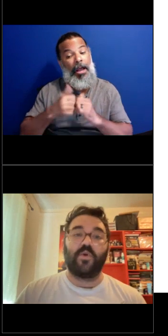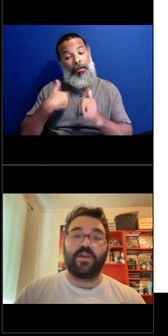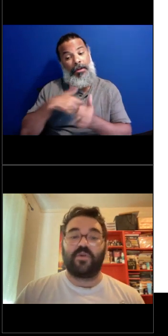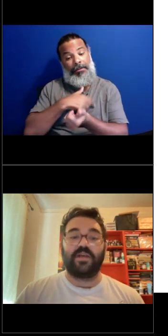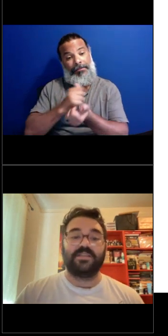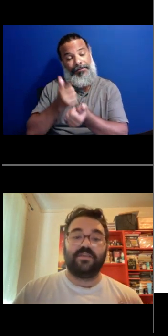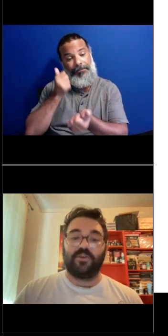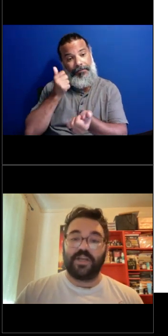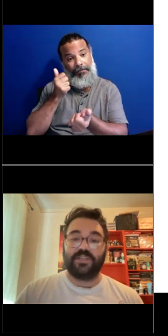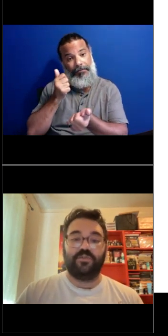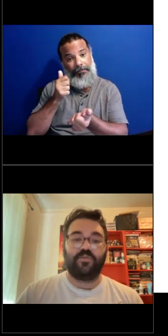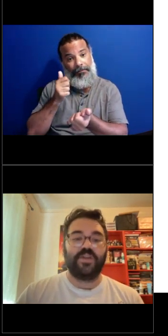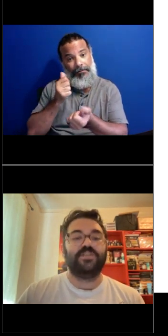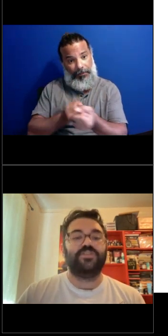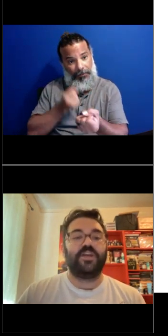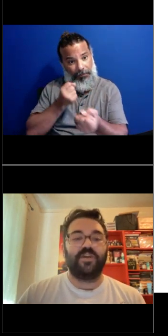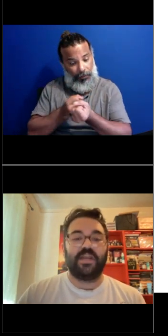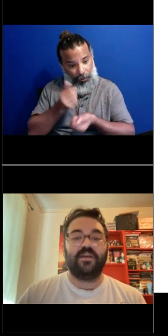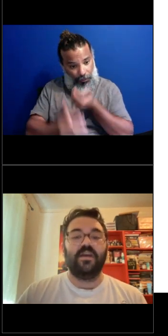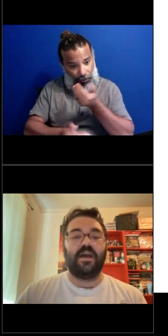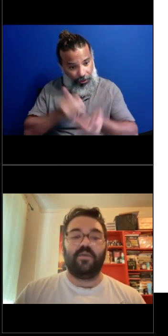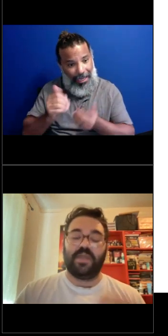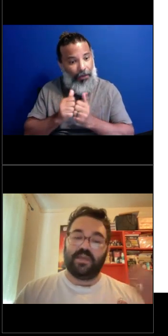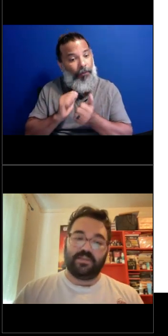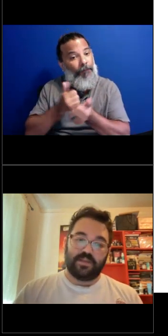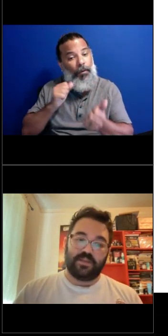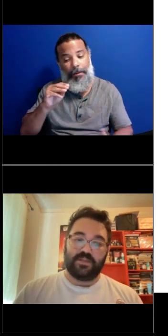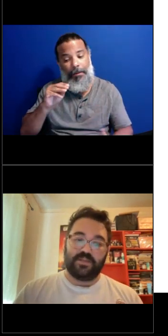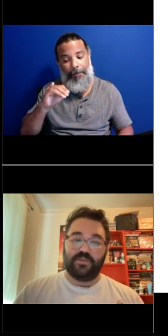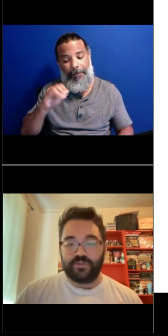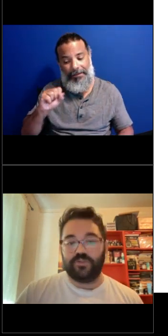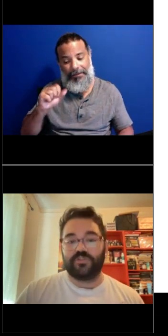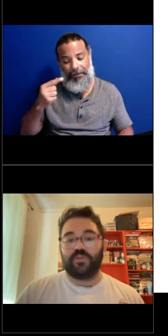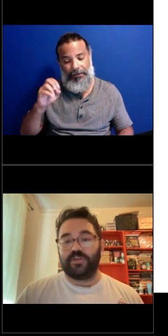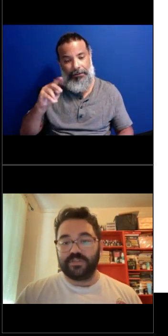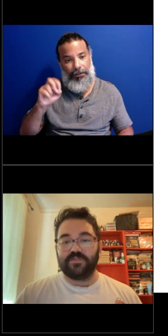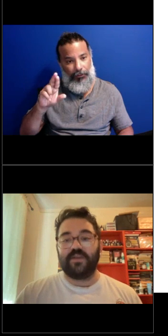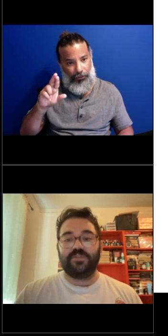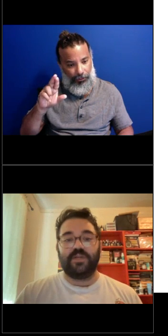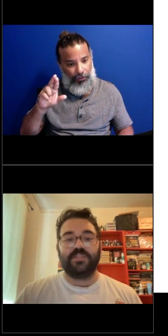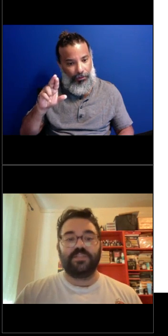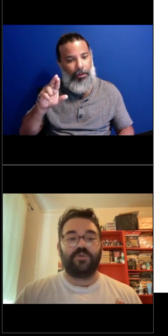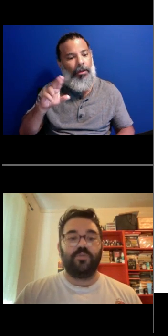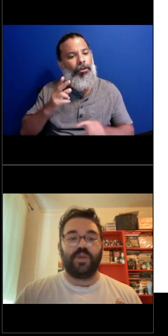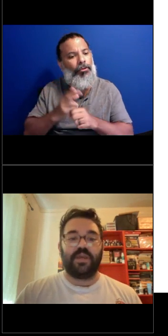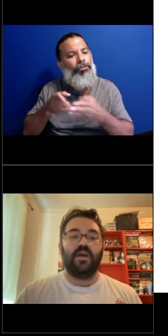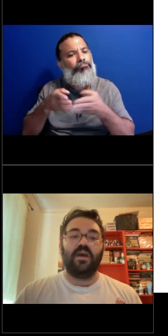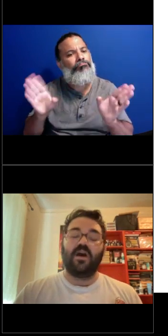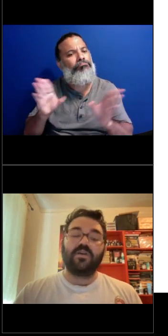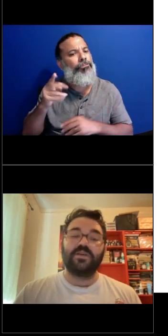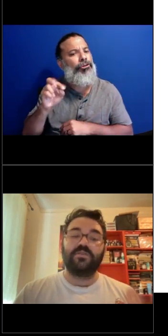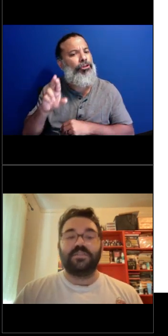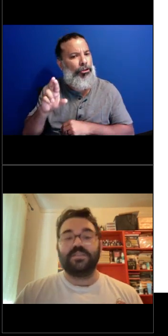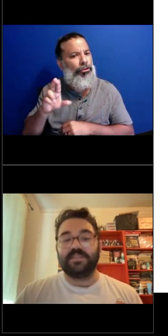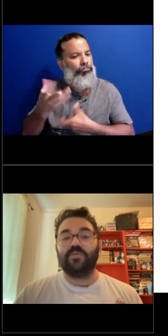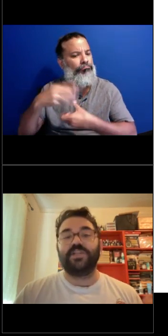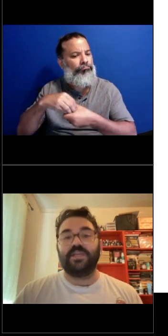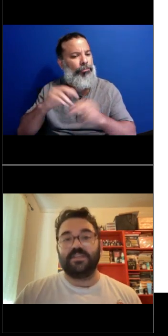kind of support the process of learning to avoid misgendering is using gender neutral or inclusive language where it's appropriate.